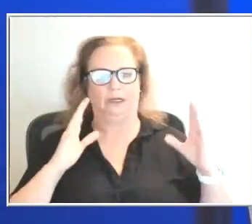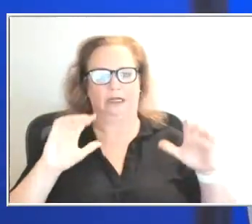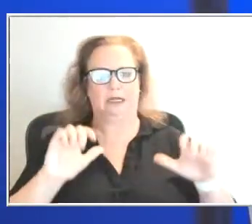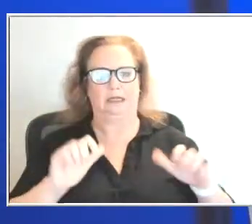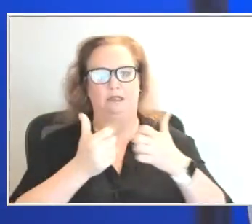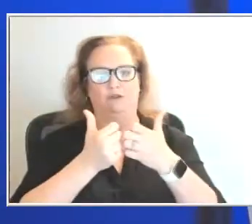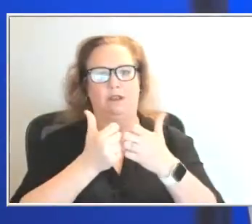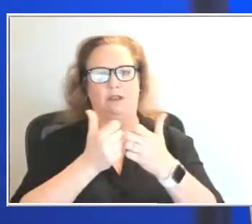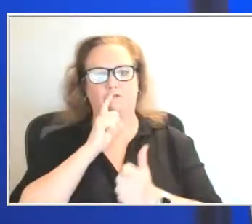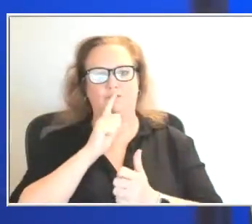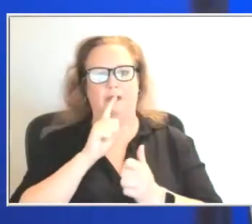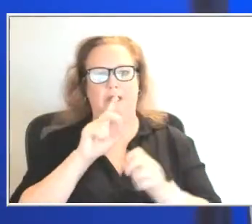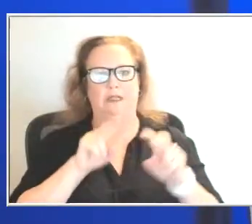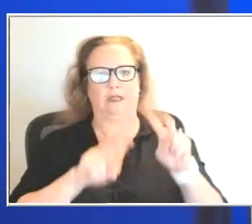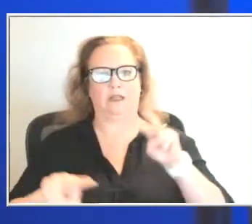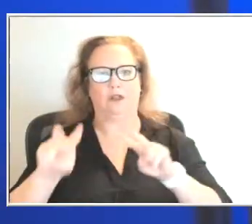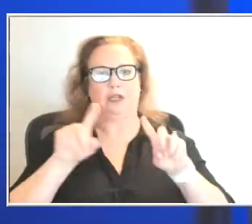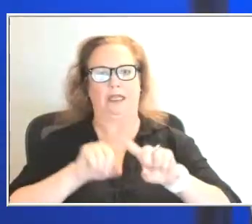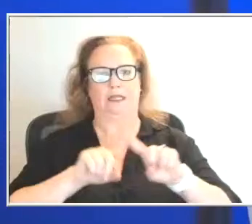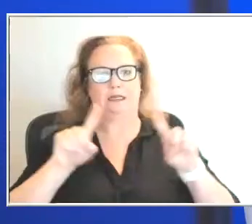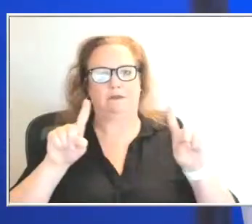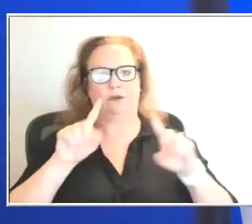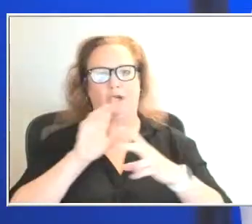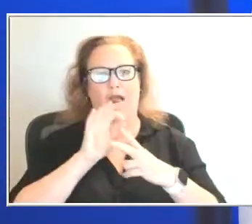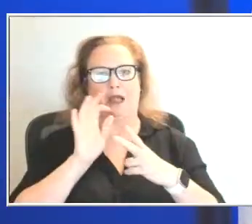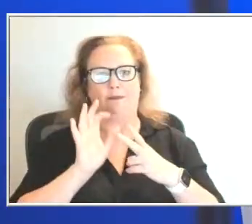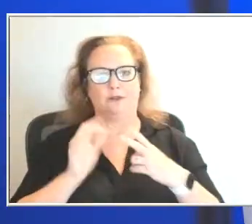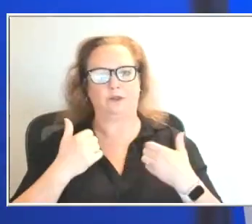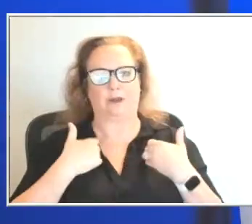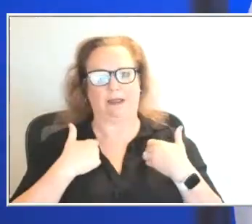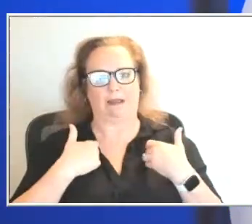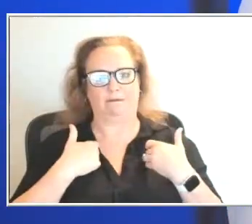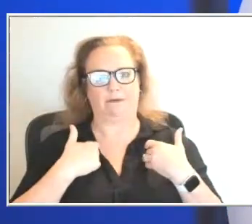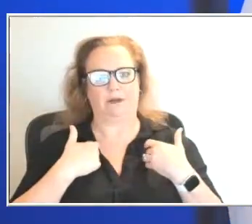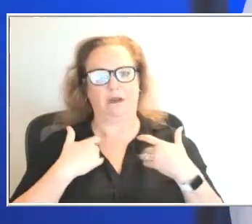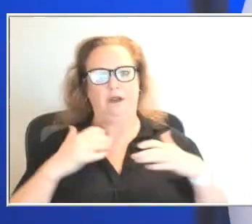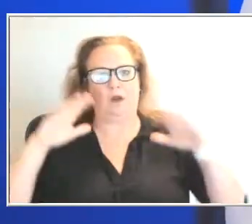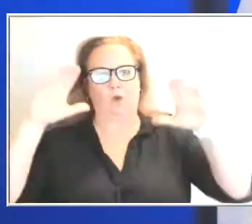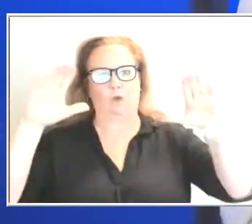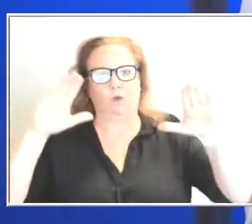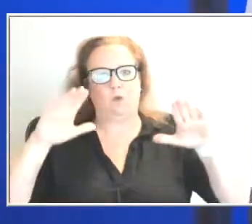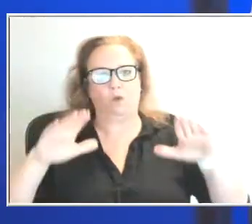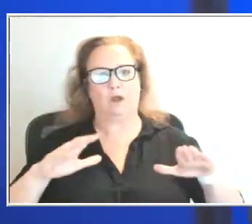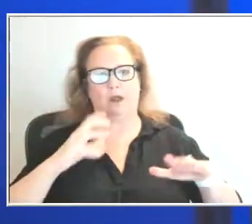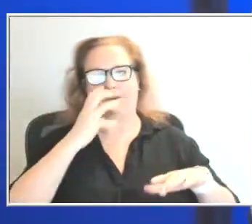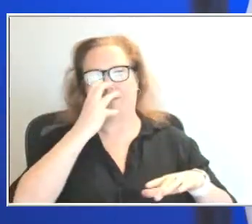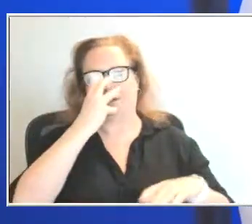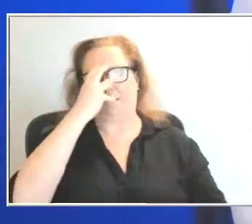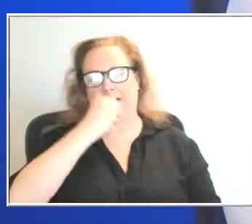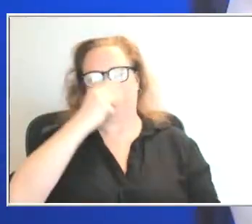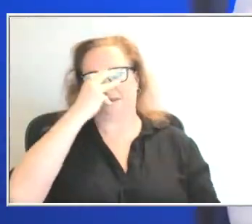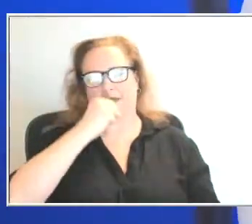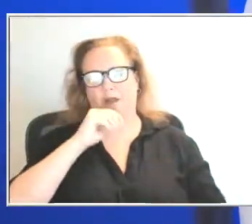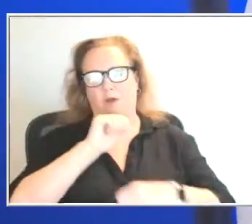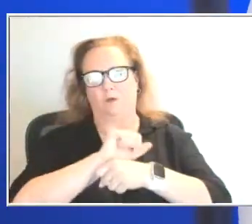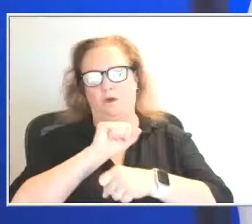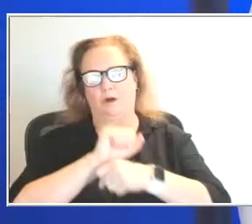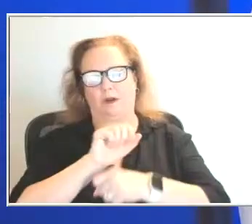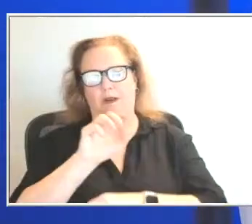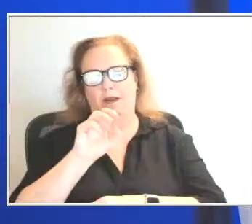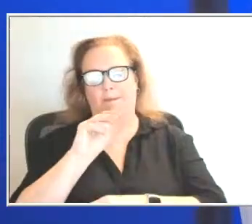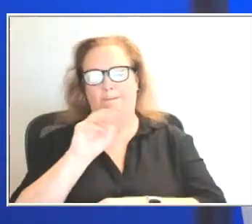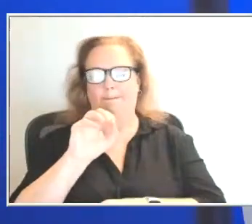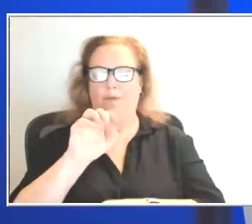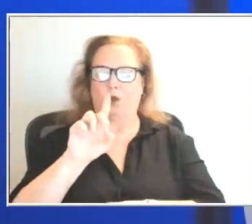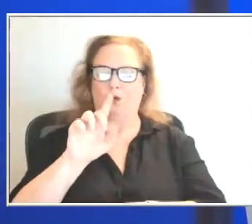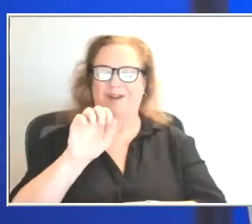really looking at the different options that we have. You know, we have wonderful anesthesiologists that do tremendous work in modalities, the